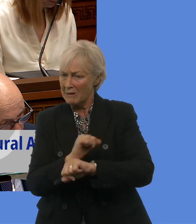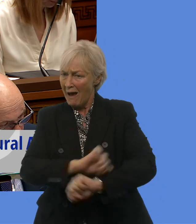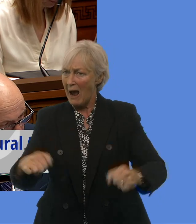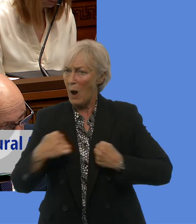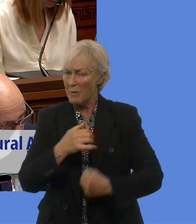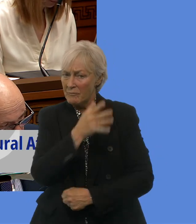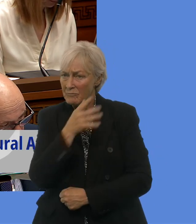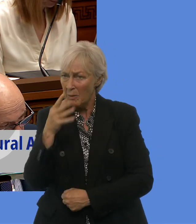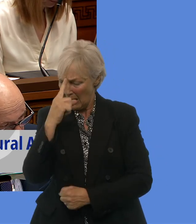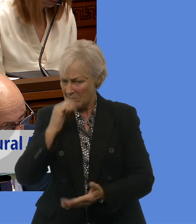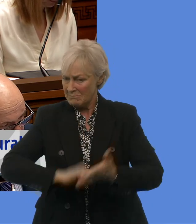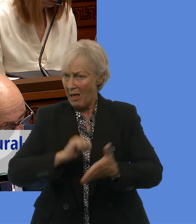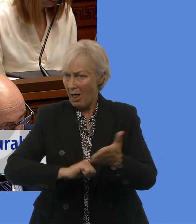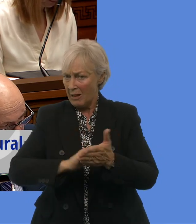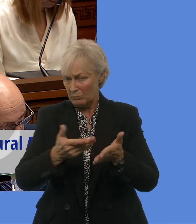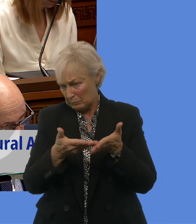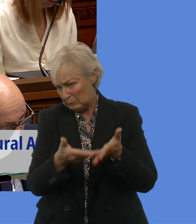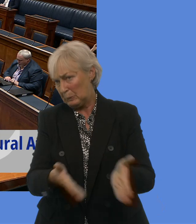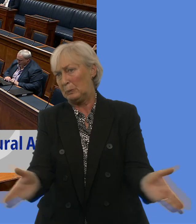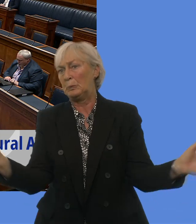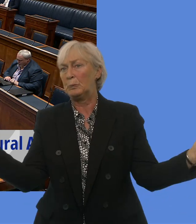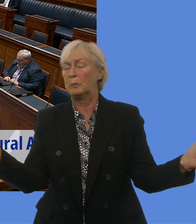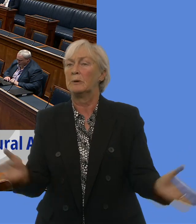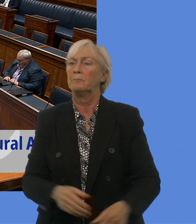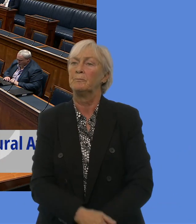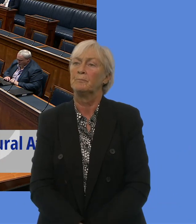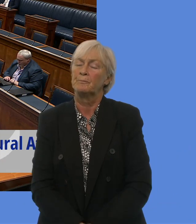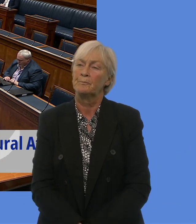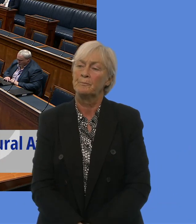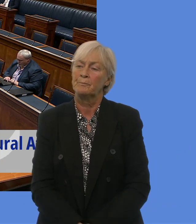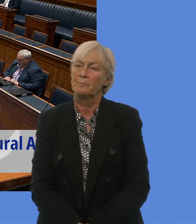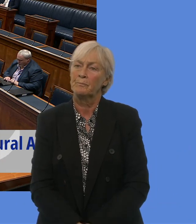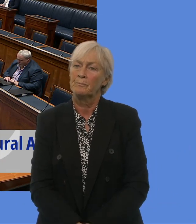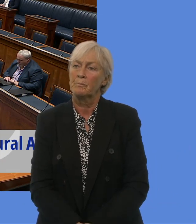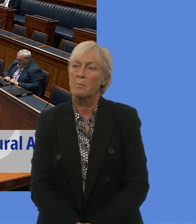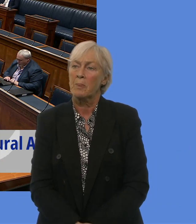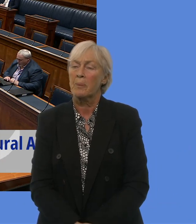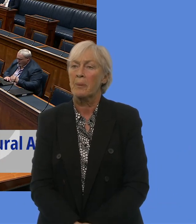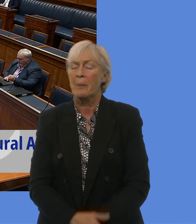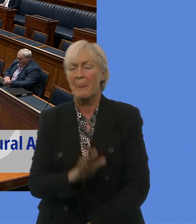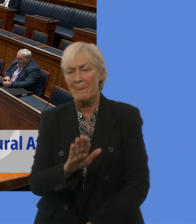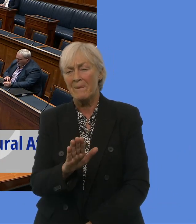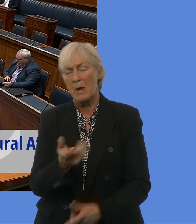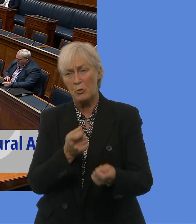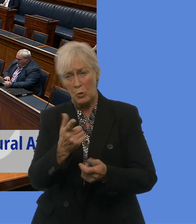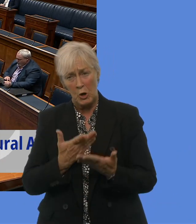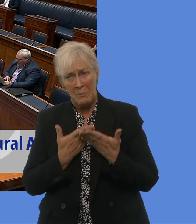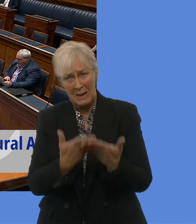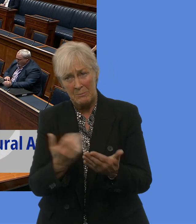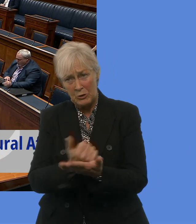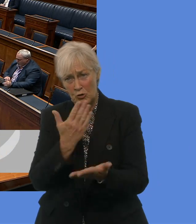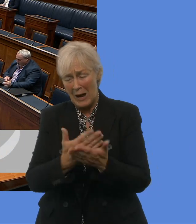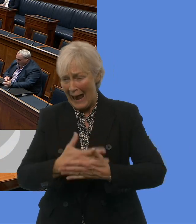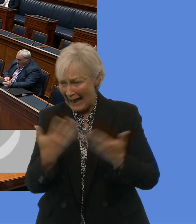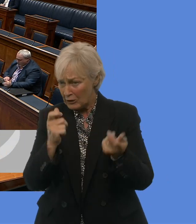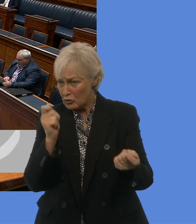and we want to be able to sell that to a wider market. Maura Hunter. Thank you, Mr. Speaker. Minister, will you commit to ensuring that any changes to the